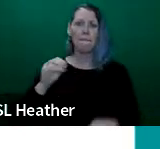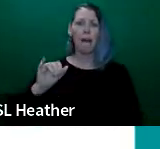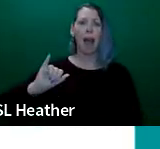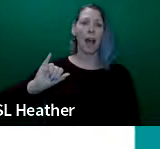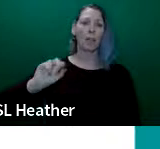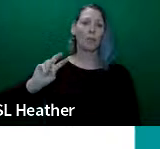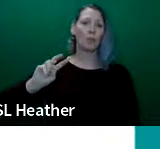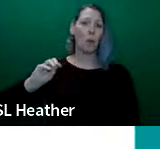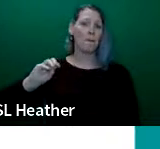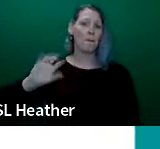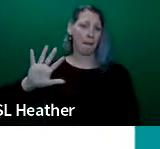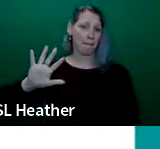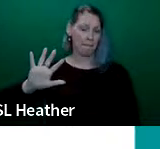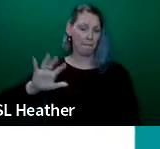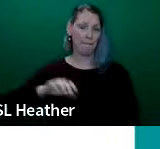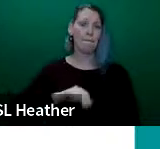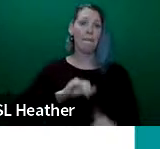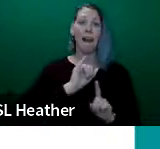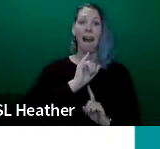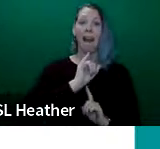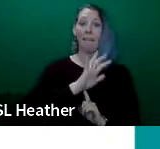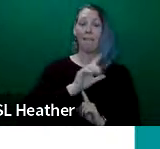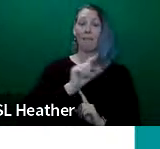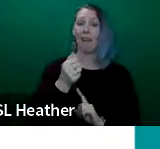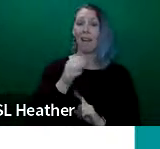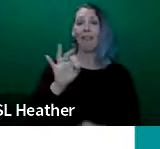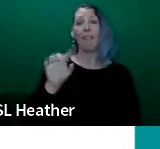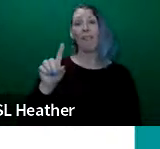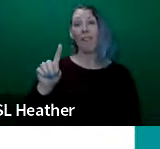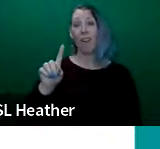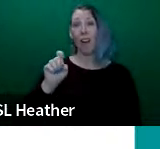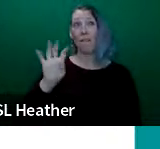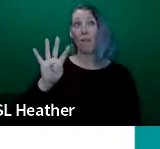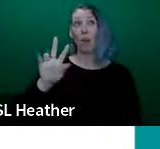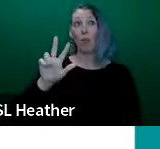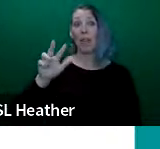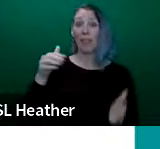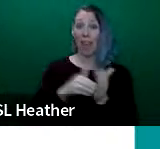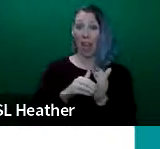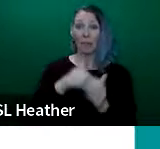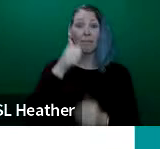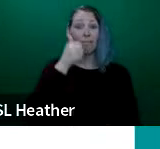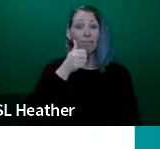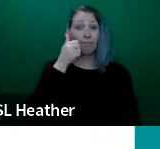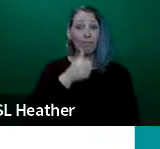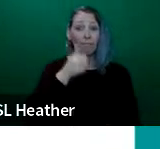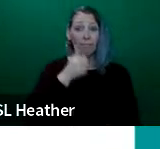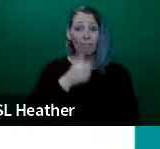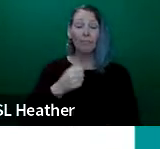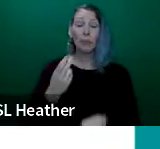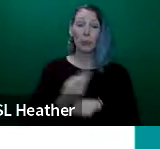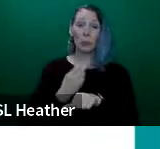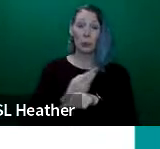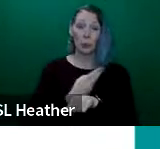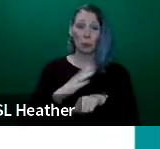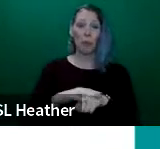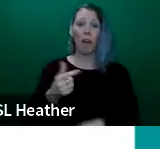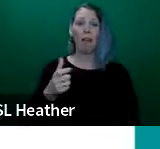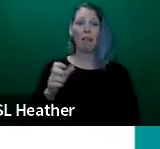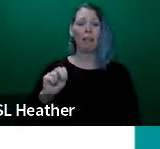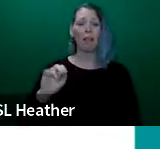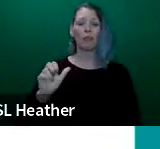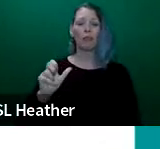Glen Jackson Bridge. So on the I-5 Bridge in 2019, there were 143,000 average weekday users. On the Glen Jackson Bridge is